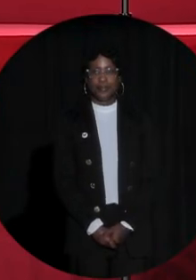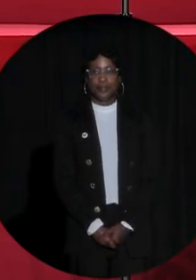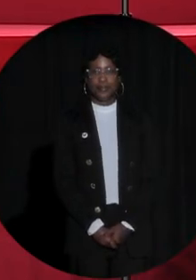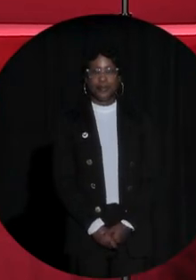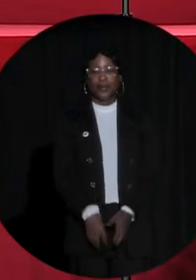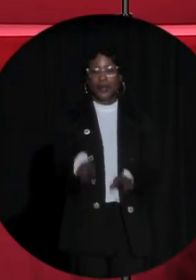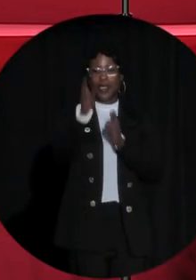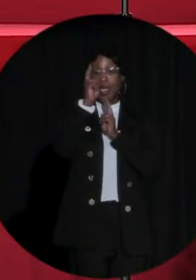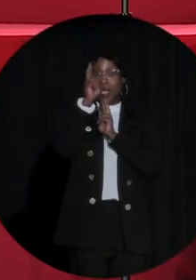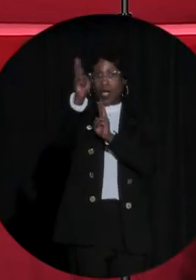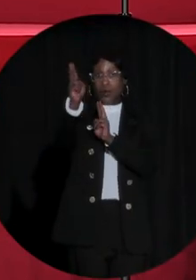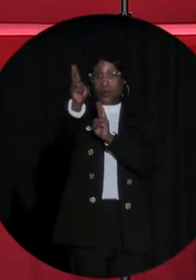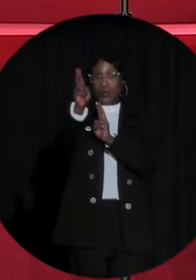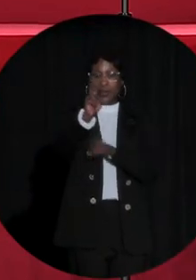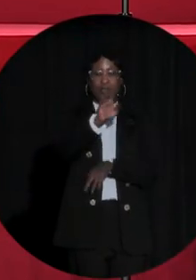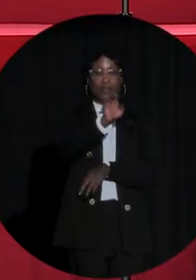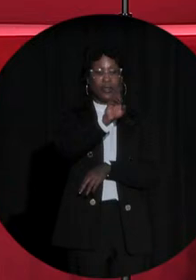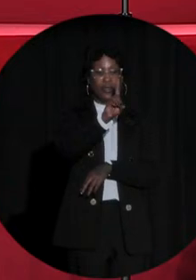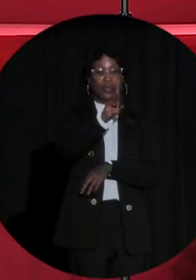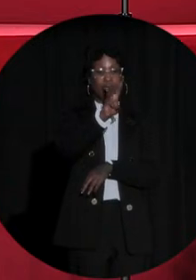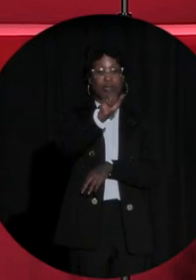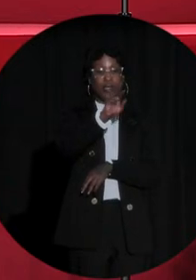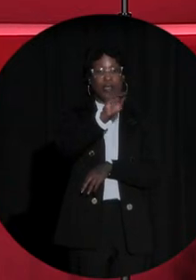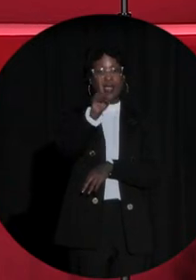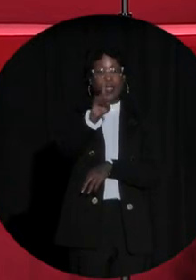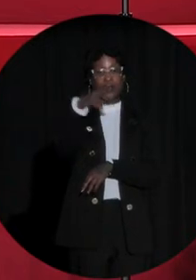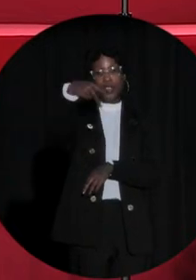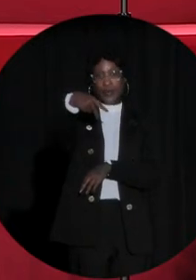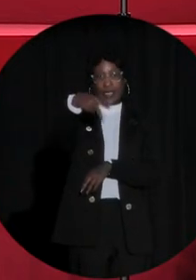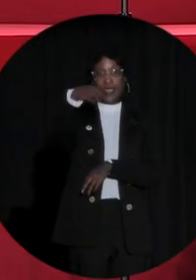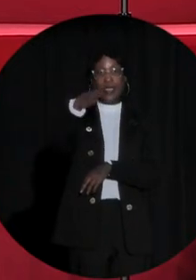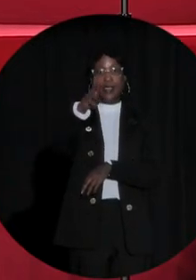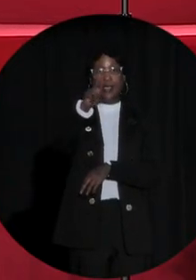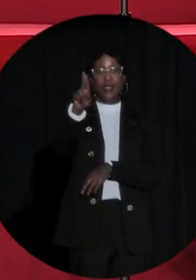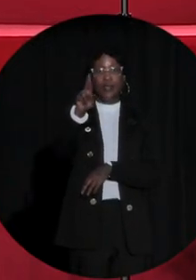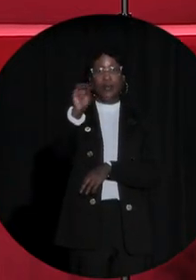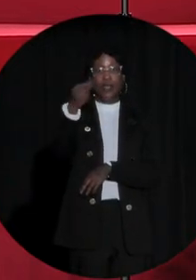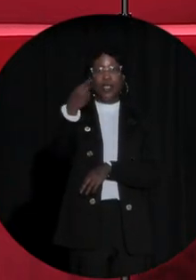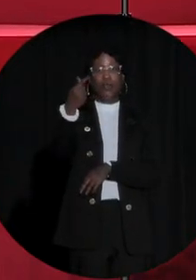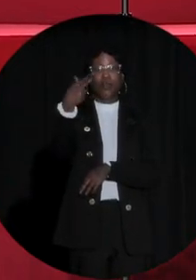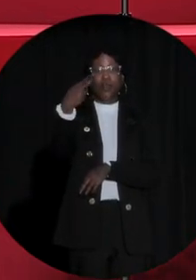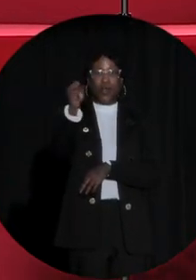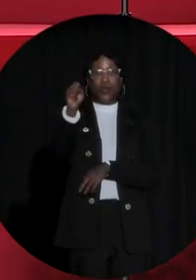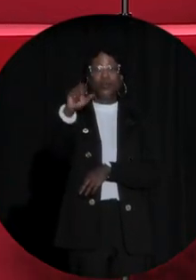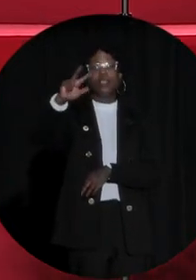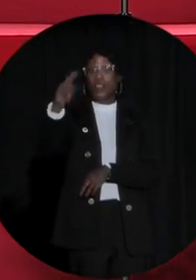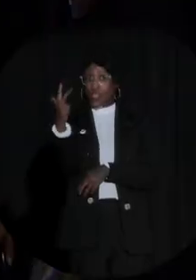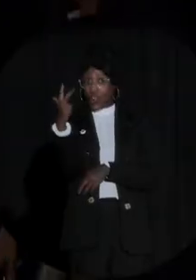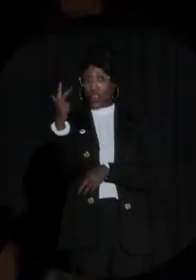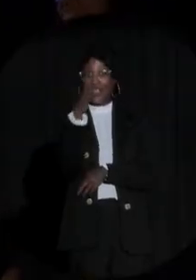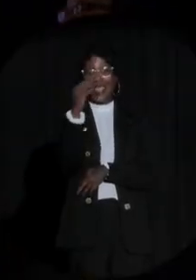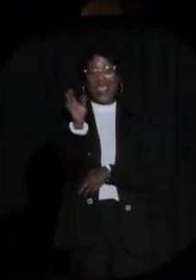The Honorable Edward P. Burroughs III, District 8, and his family.